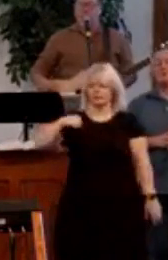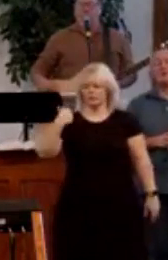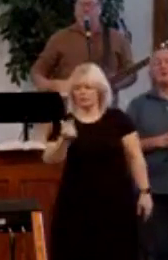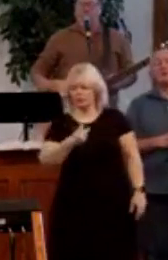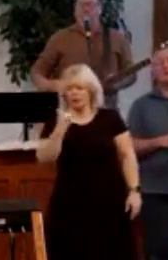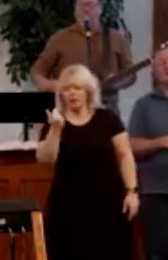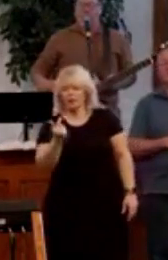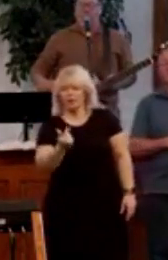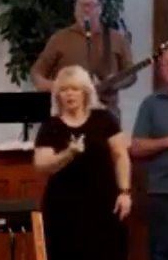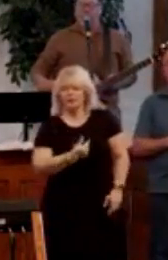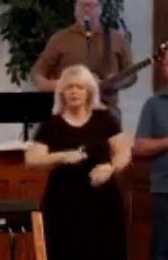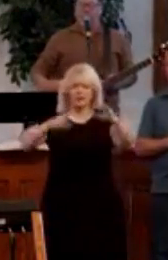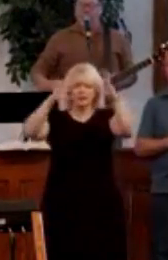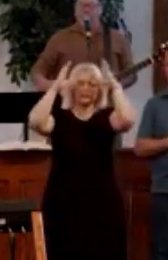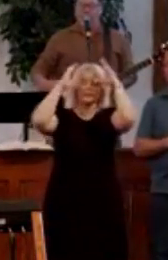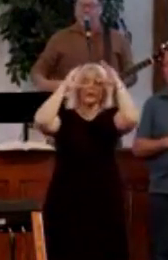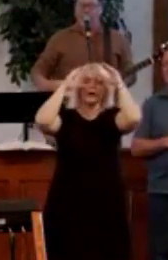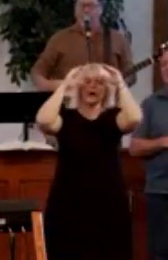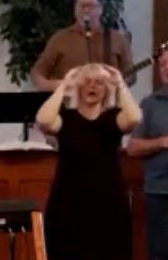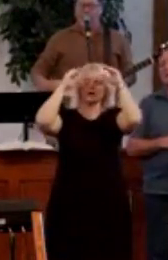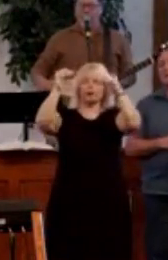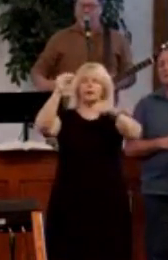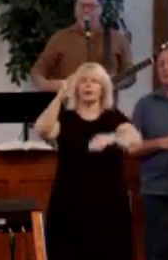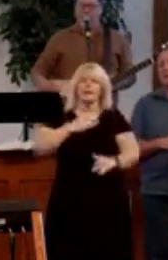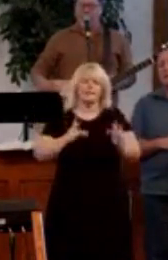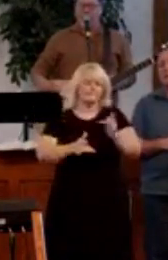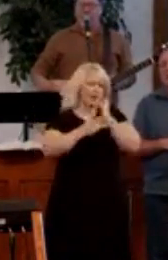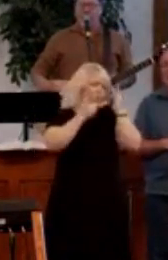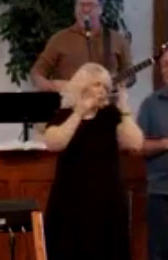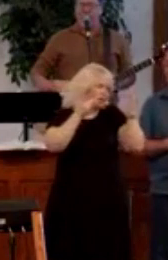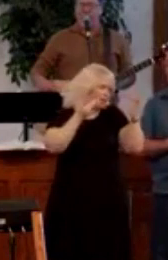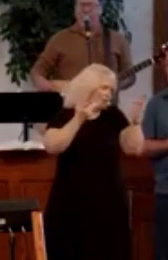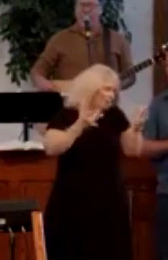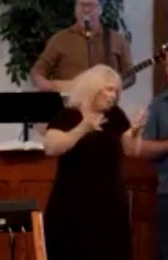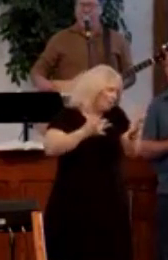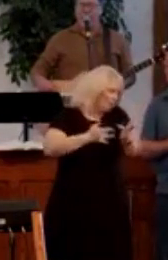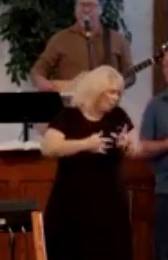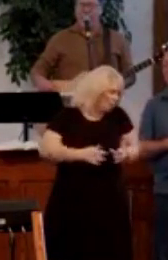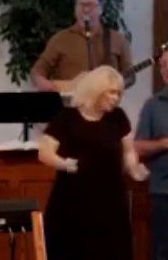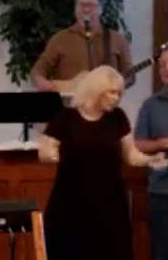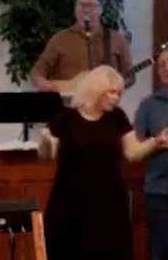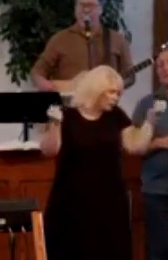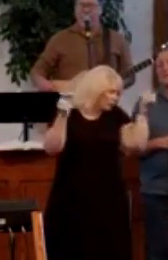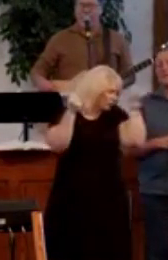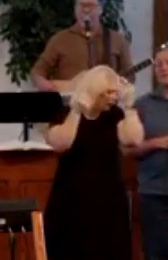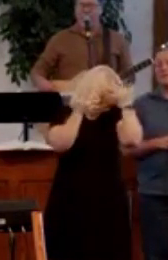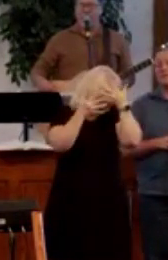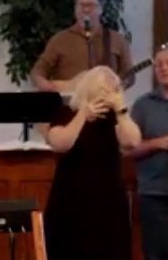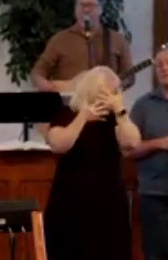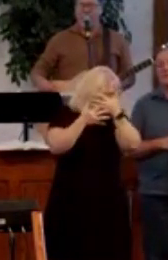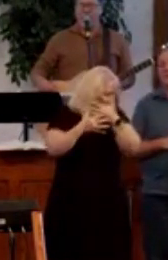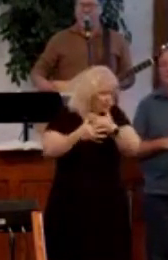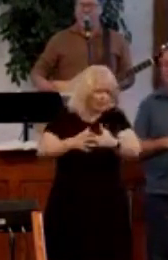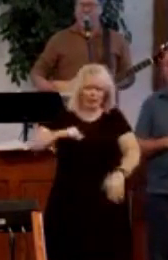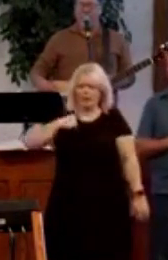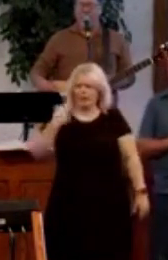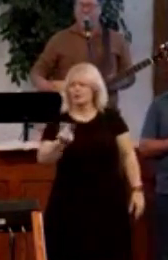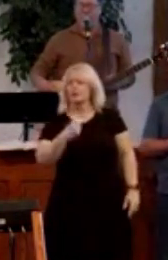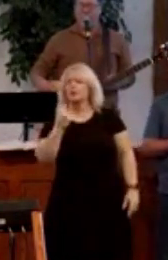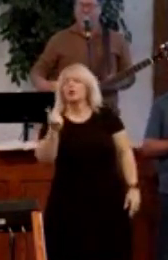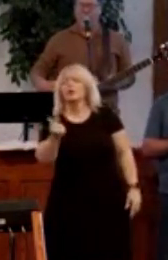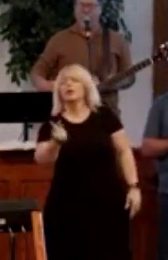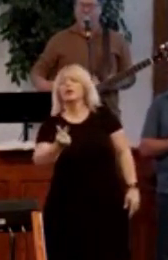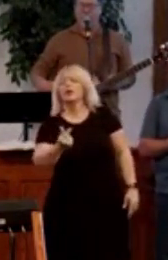T'was grace that taught my heart to fear,